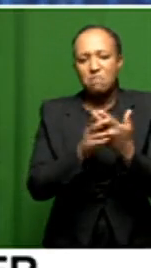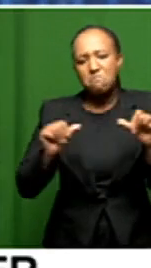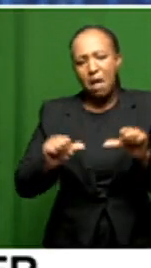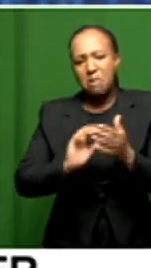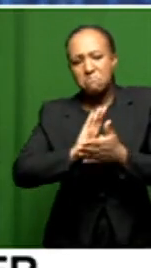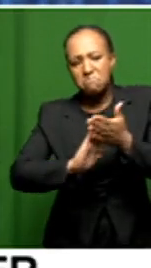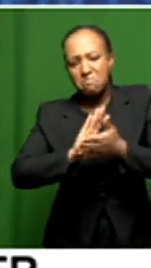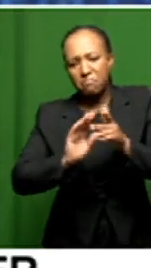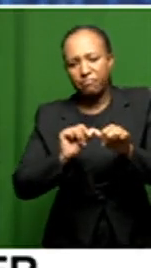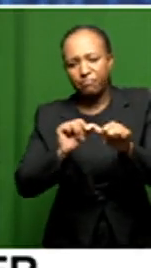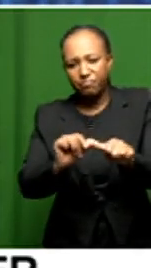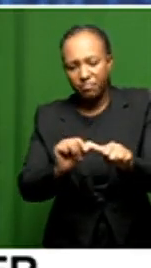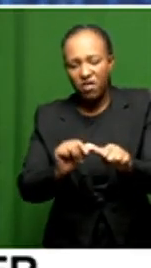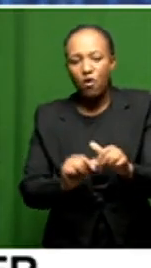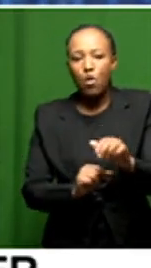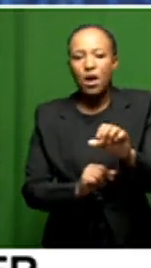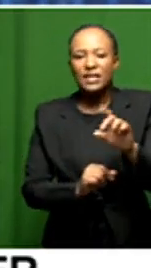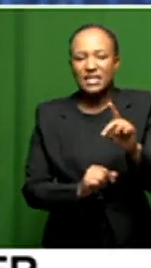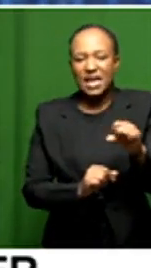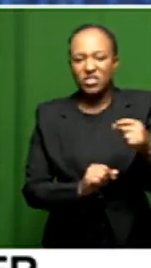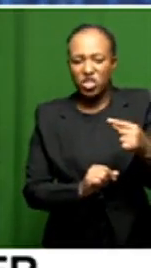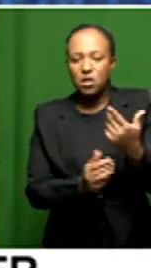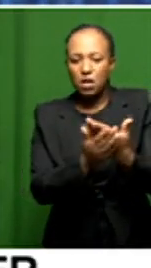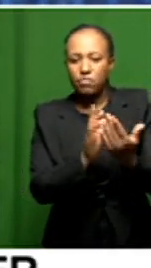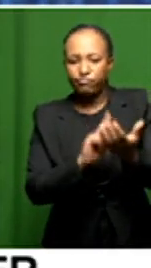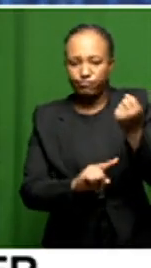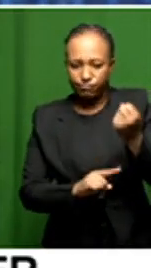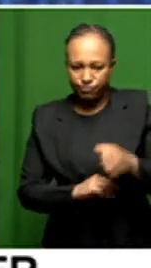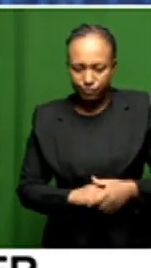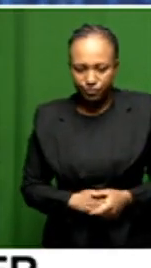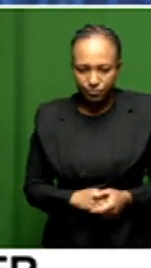towards the SDGs. Sherwin Bryceby's SABC News, New York.